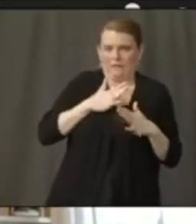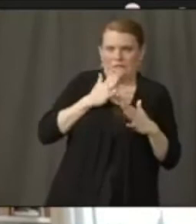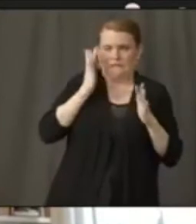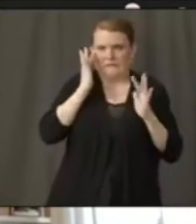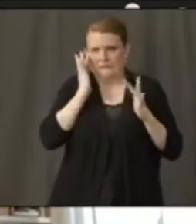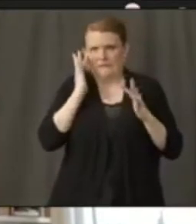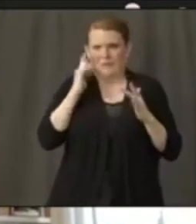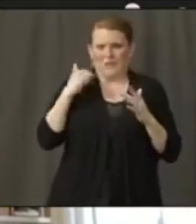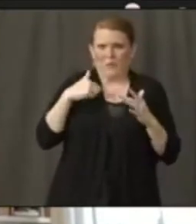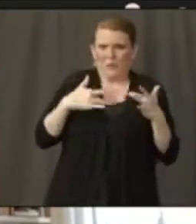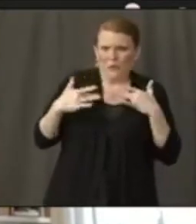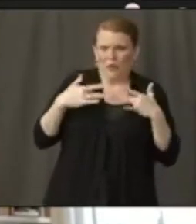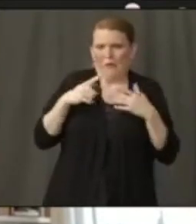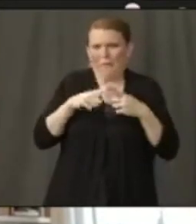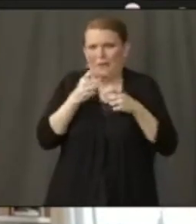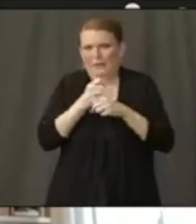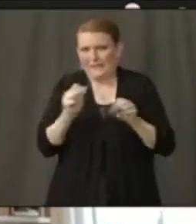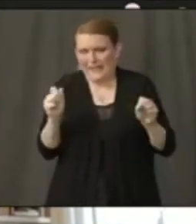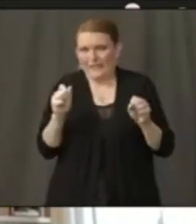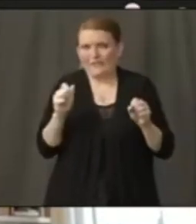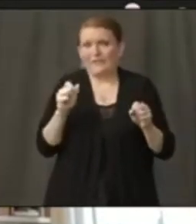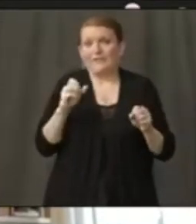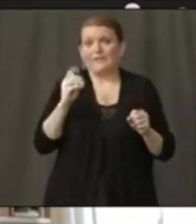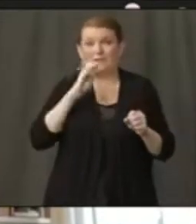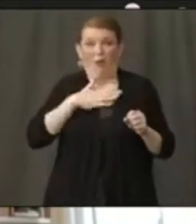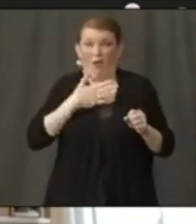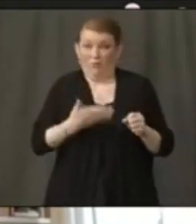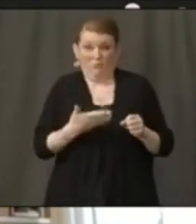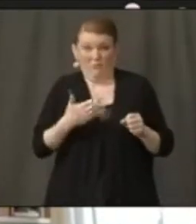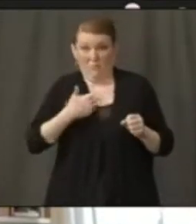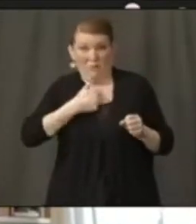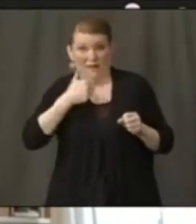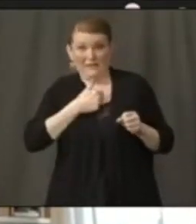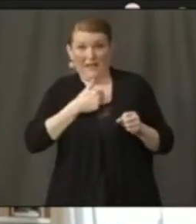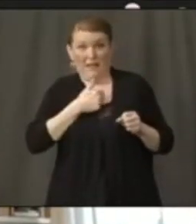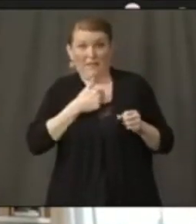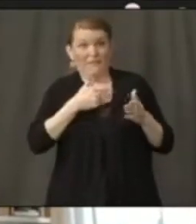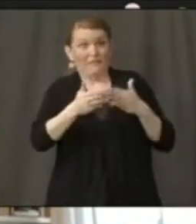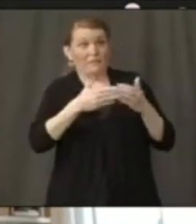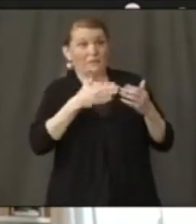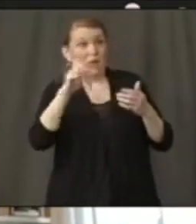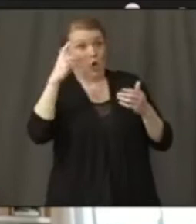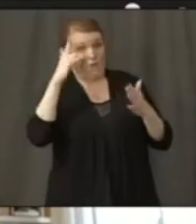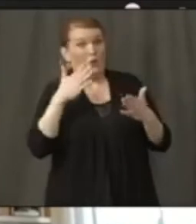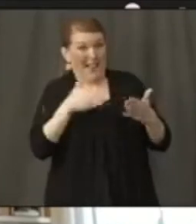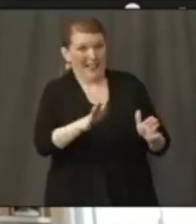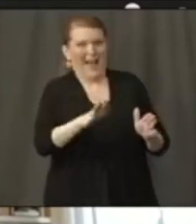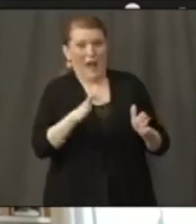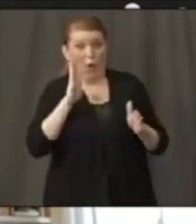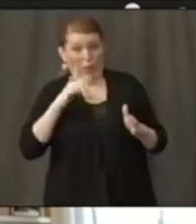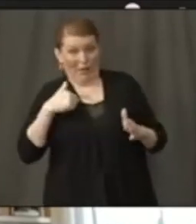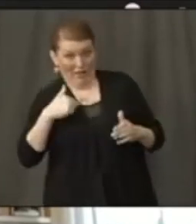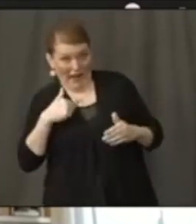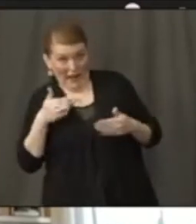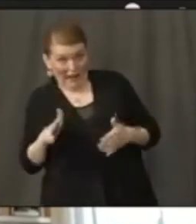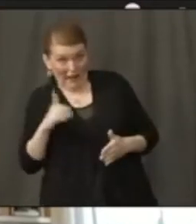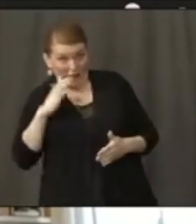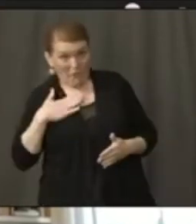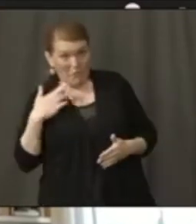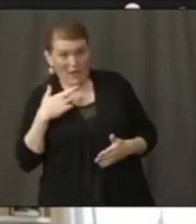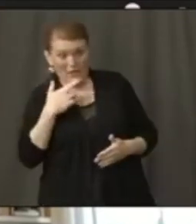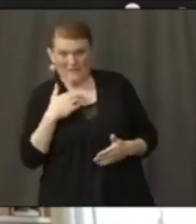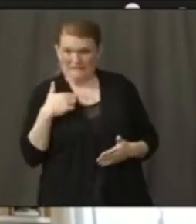of indoor dining, I'm also concerned for restaurants. And as I said, I know the